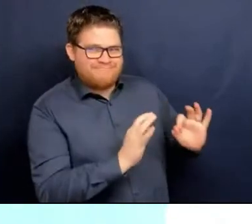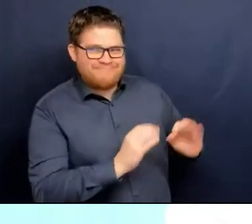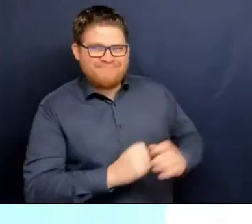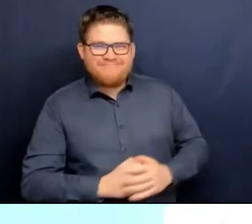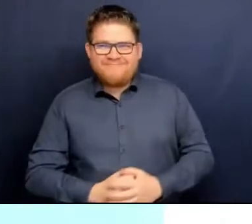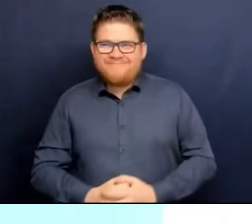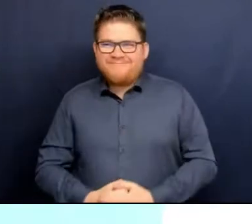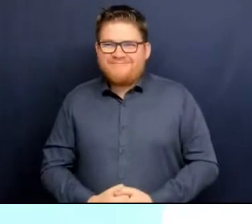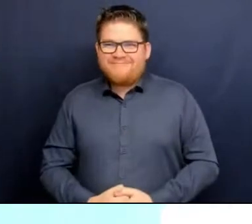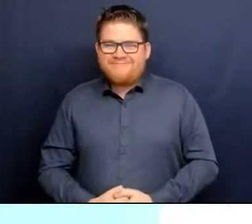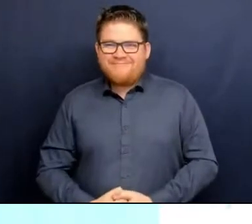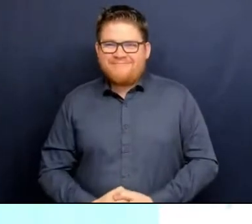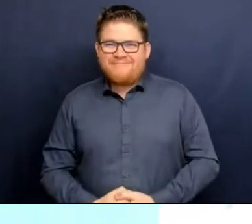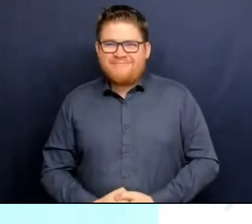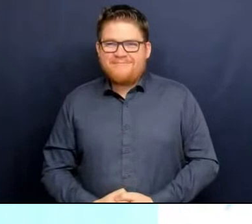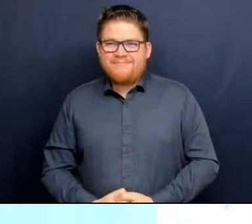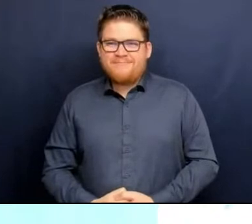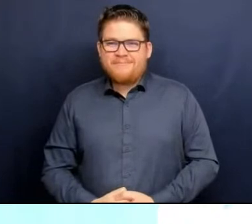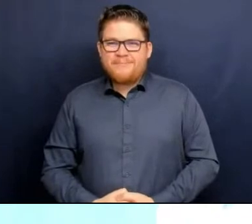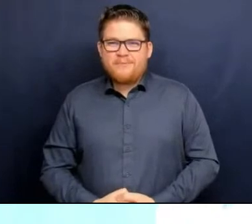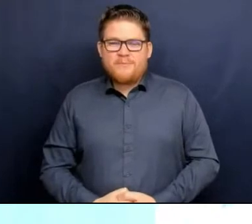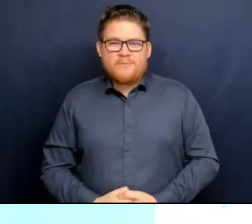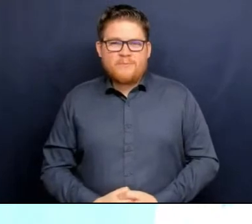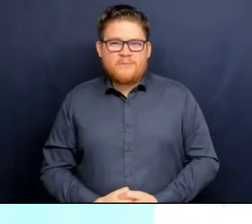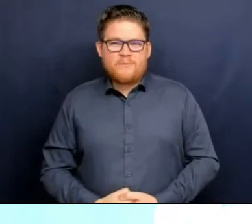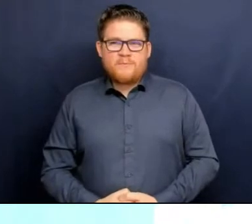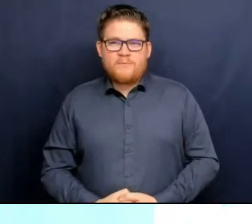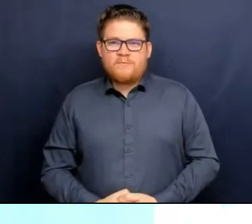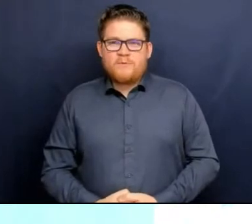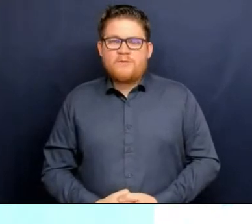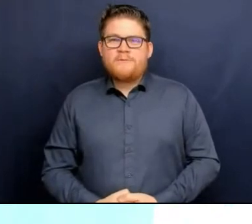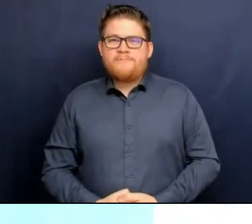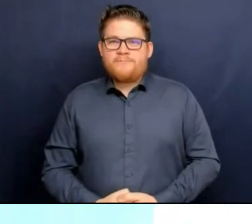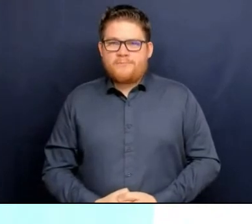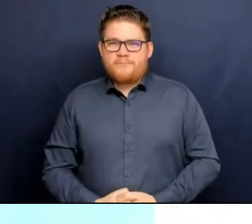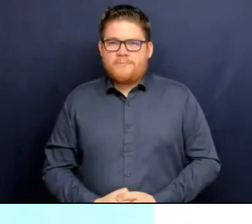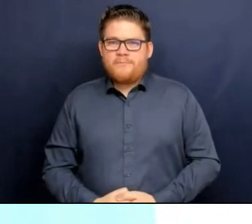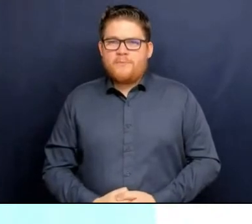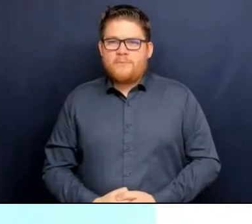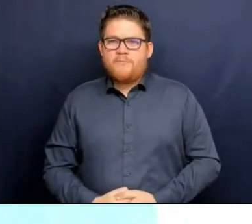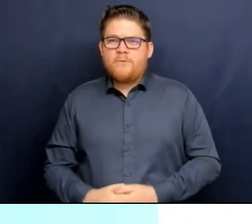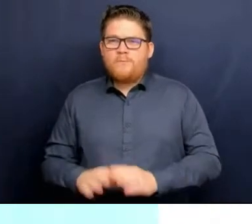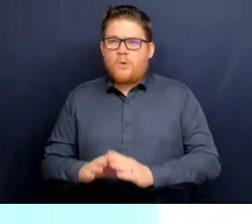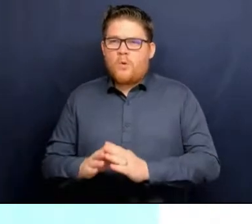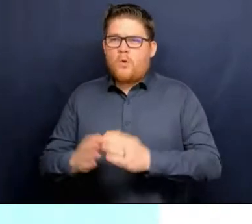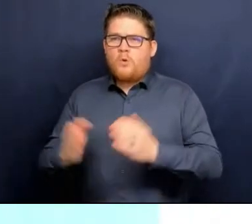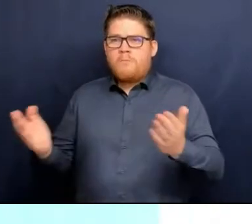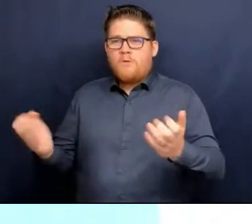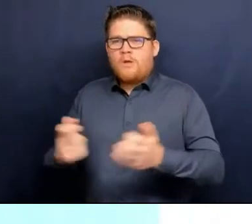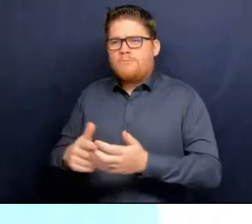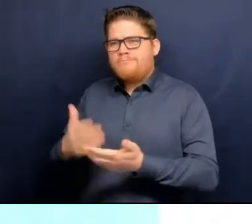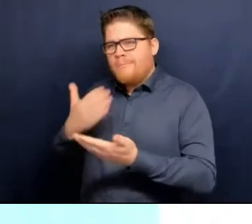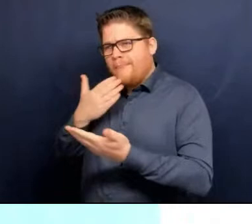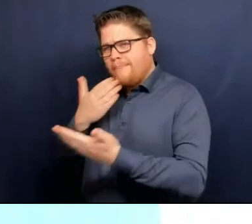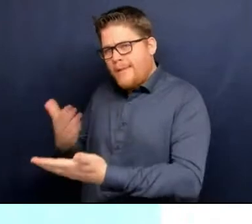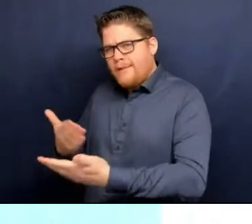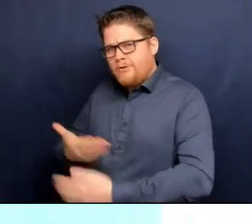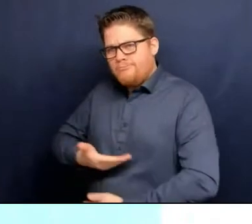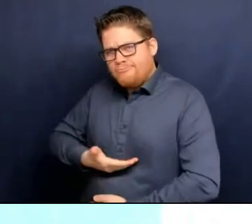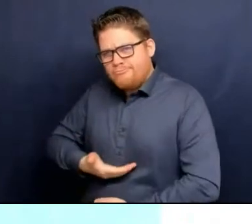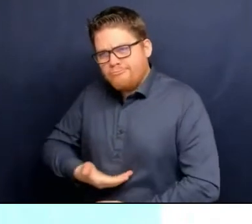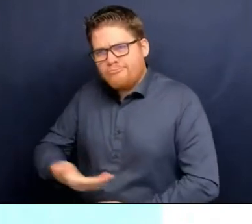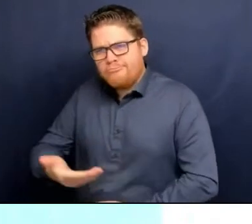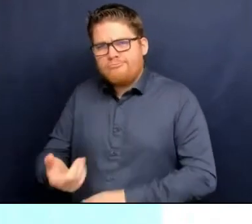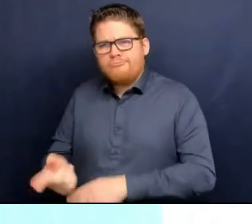First of all, I'd like to thank Mr. Rankin for inviting me here this morning. And it's always nice to be in this house,